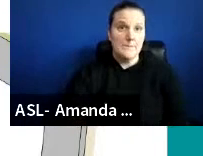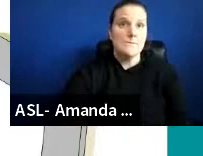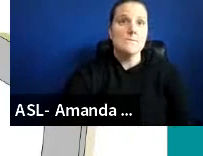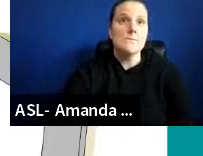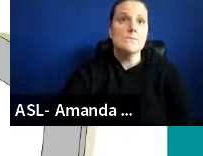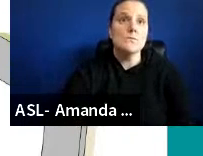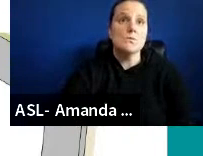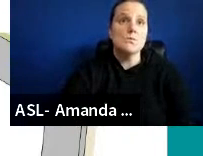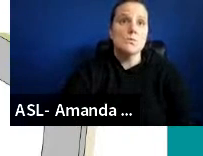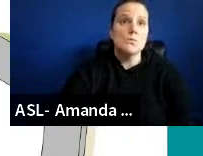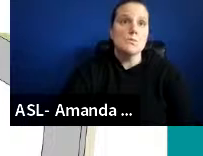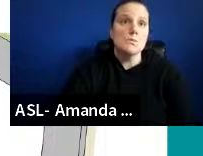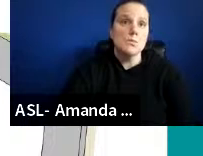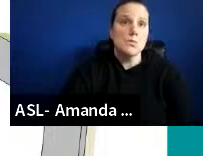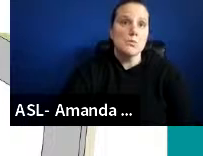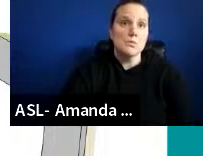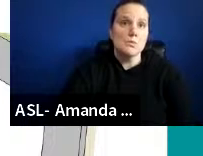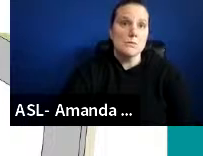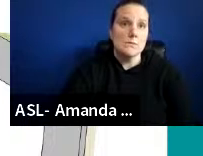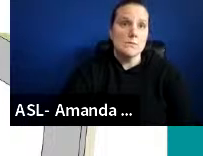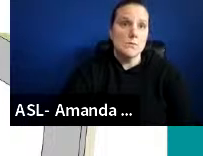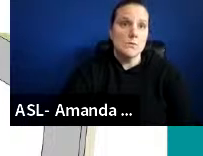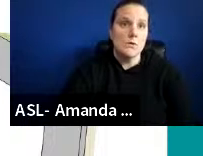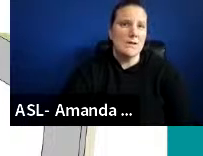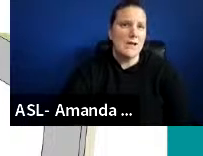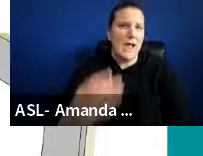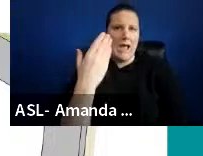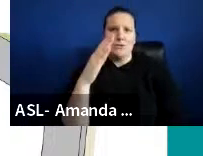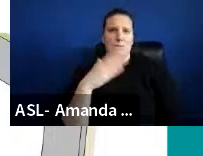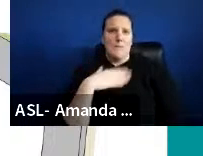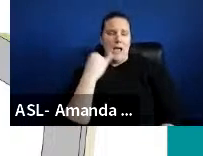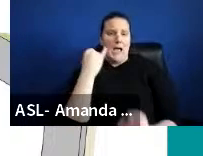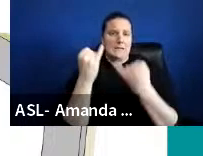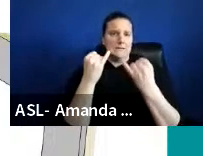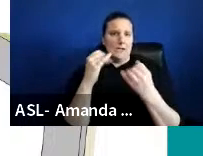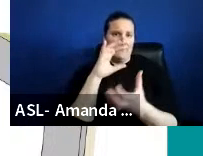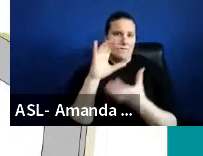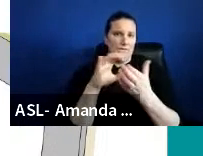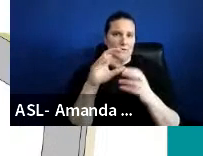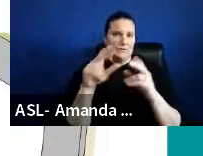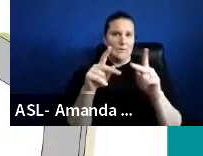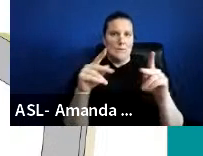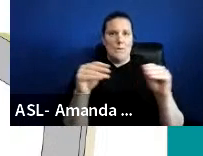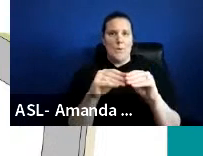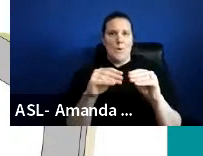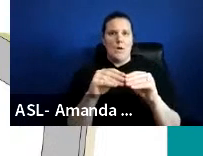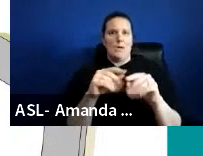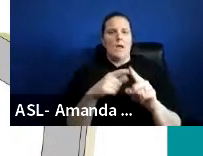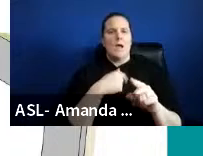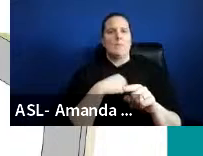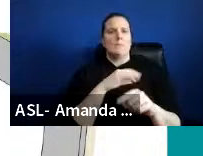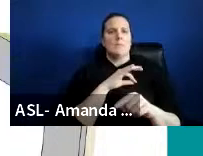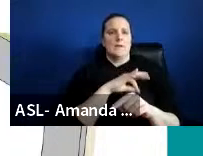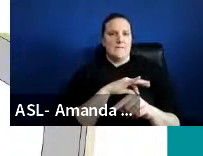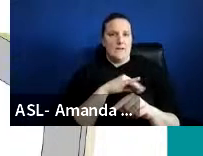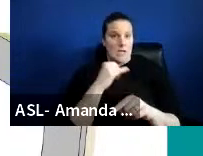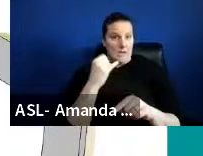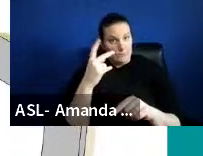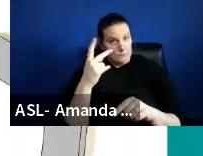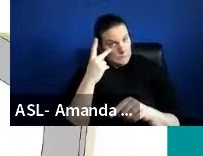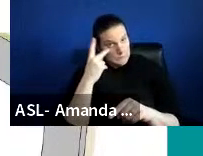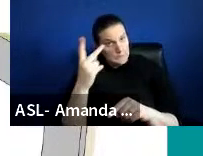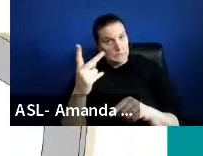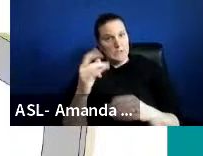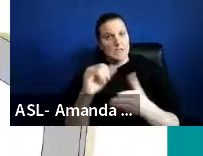I don't know if my suggestion is just going to confuse everybody more, but I would benefit if you pick, for example,